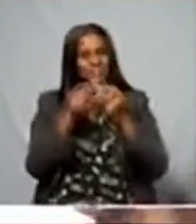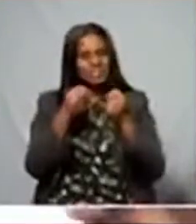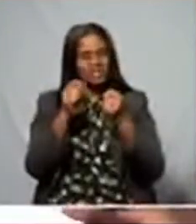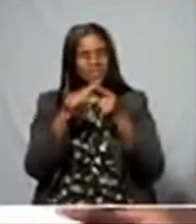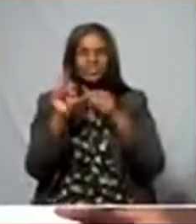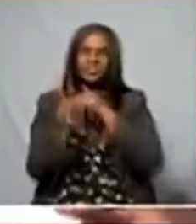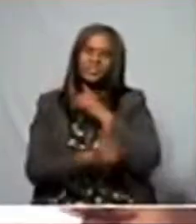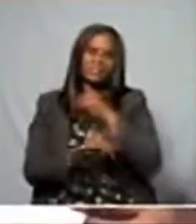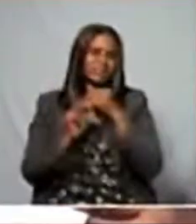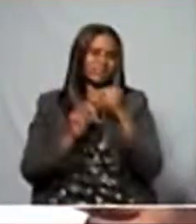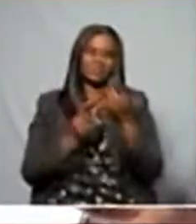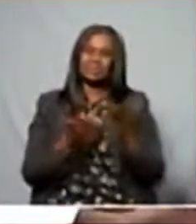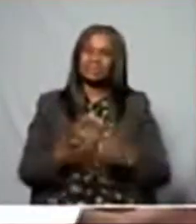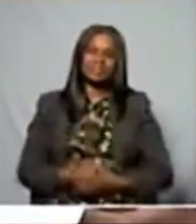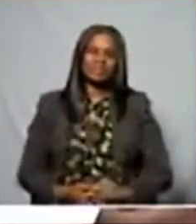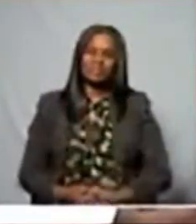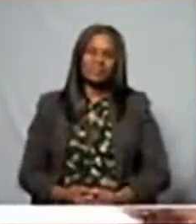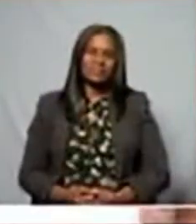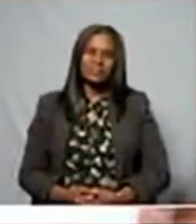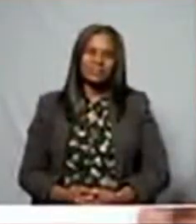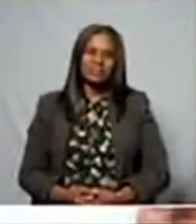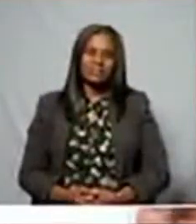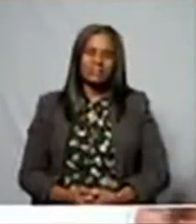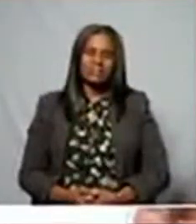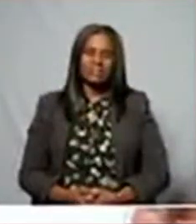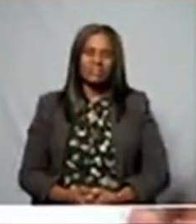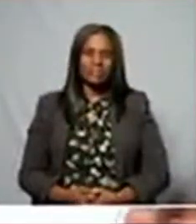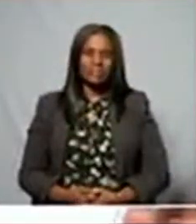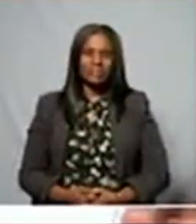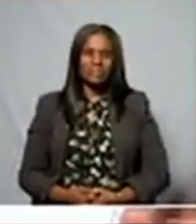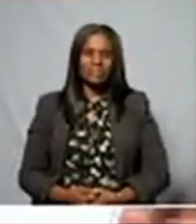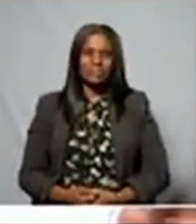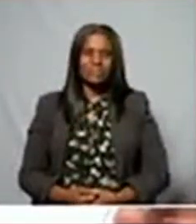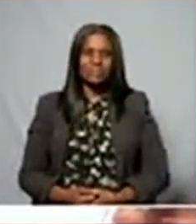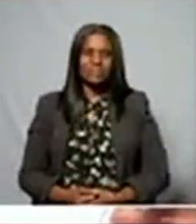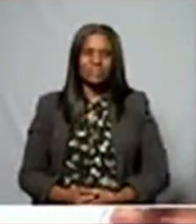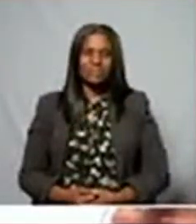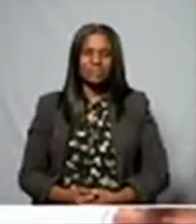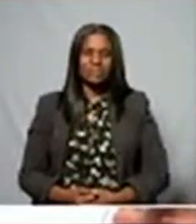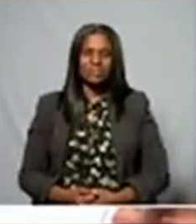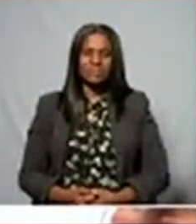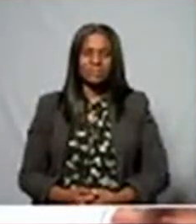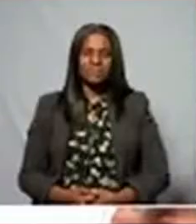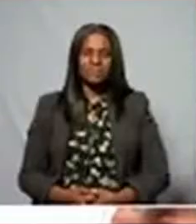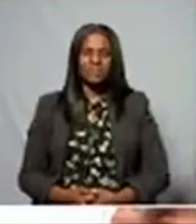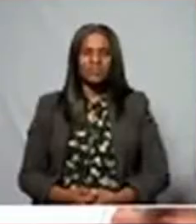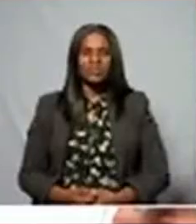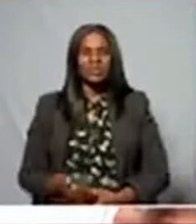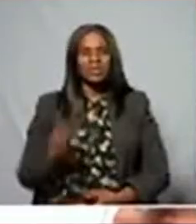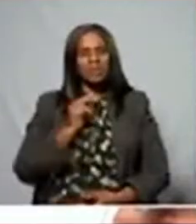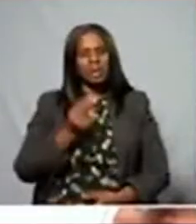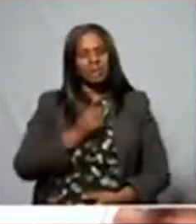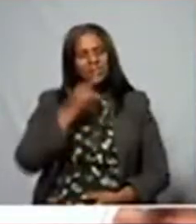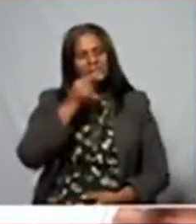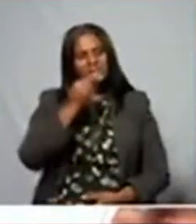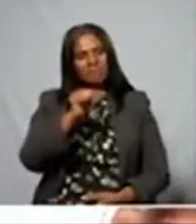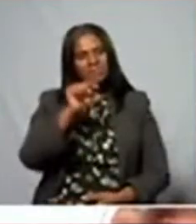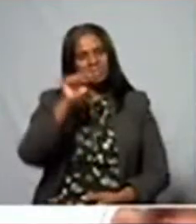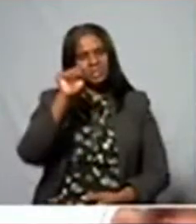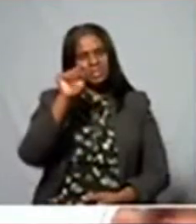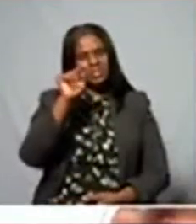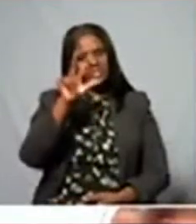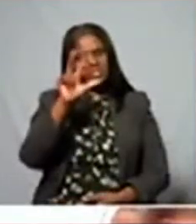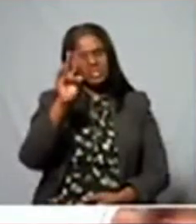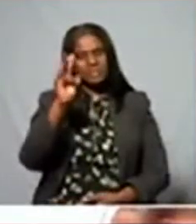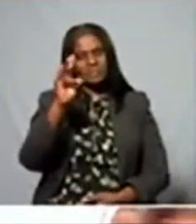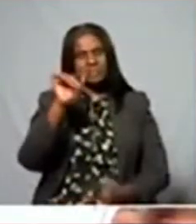punch with the calculator here. So, in a layman's language, you say there's 7.5 million, which we don't